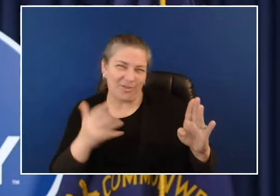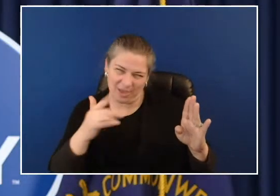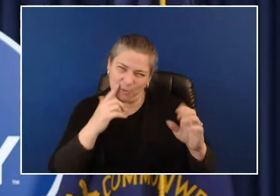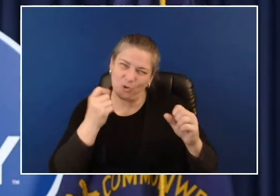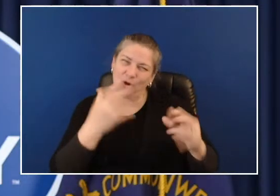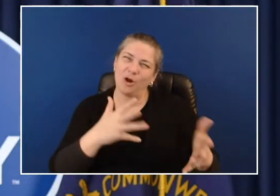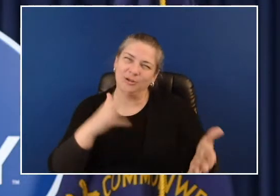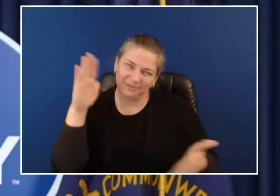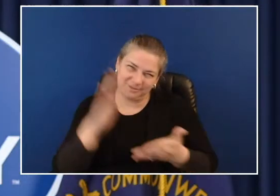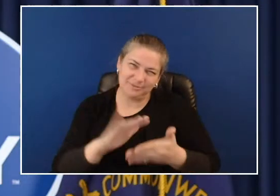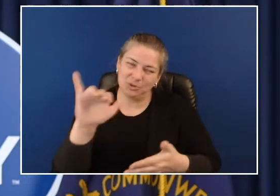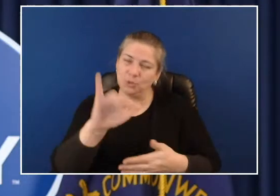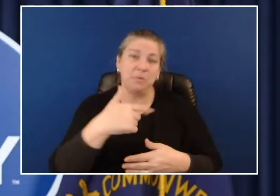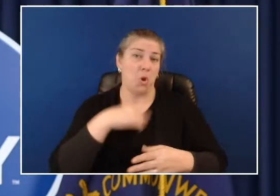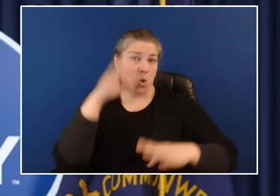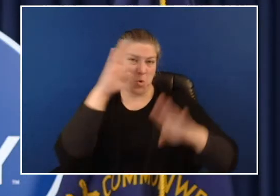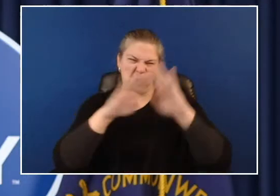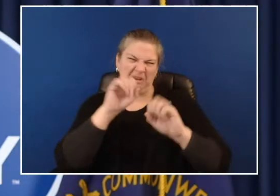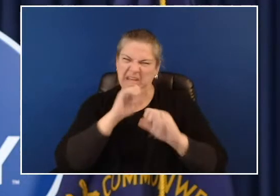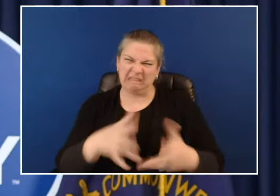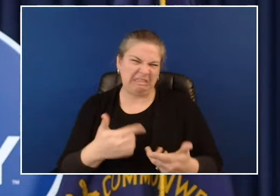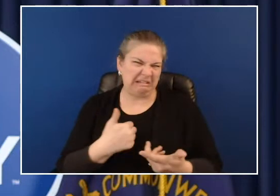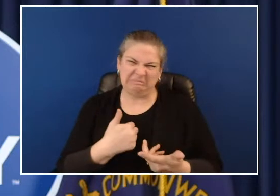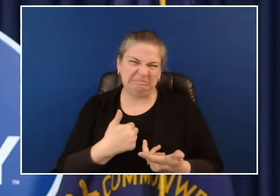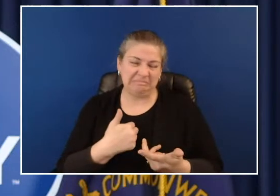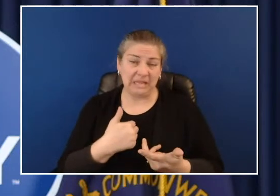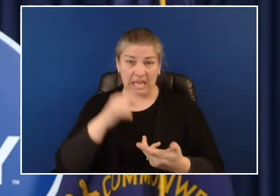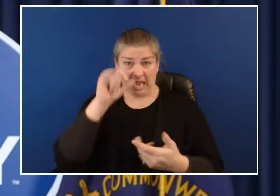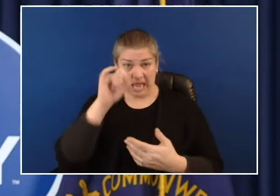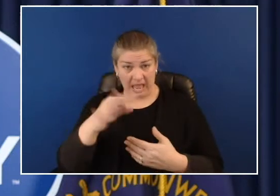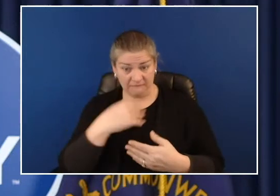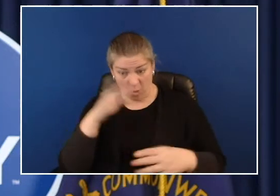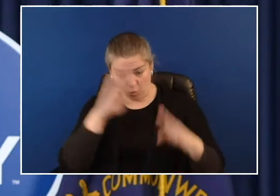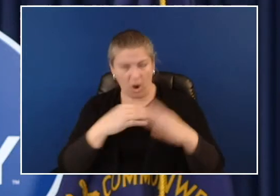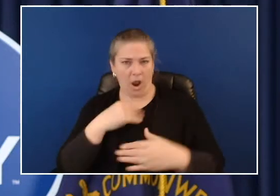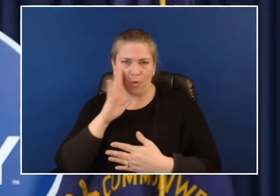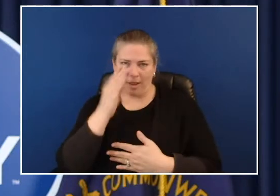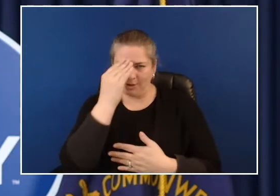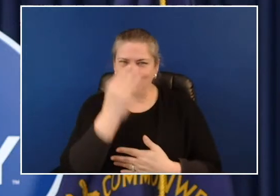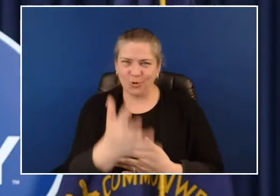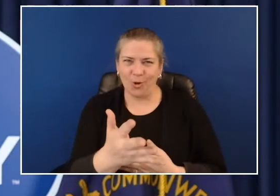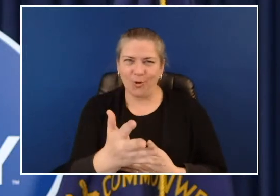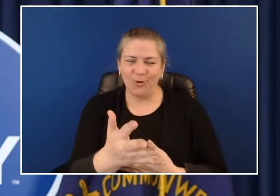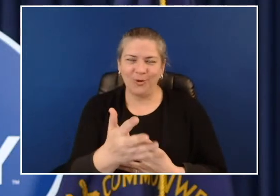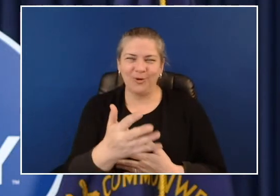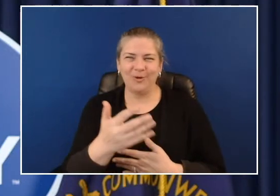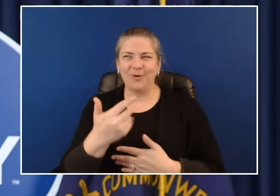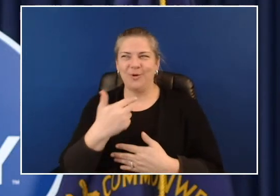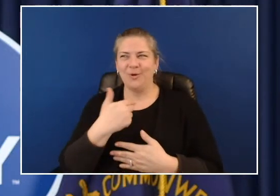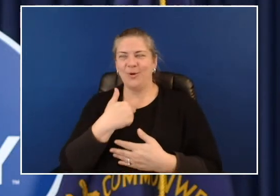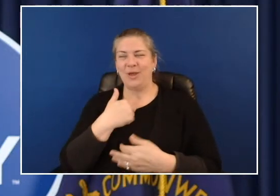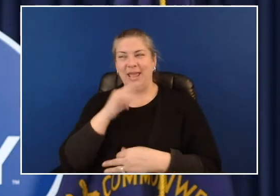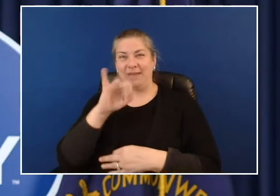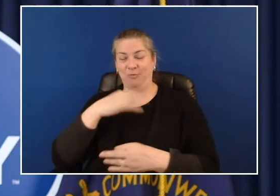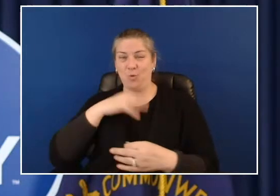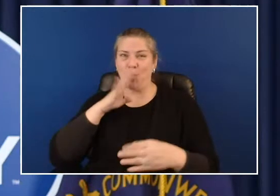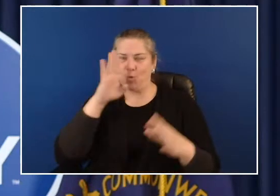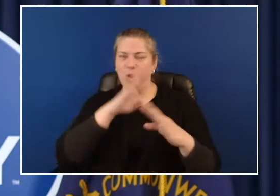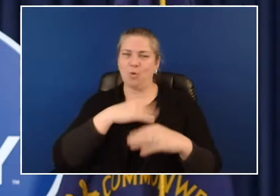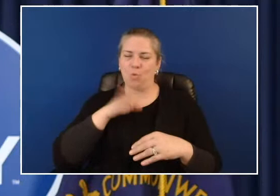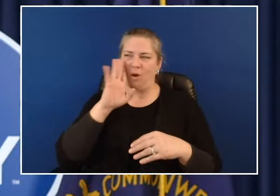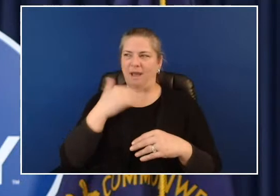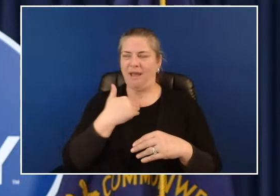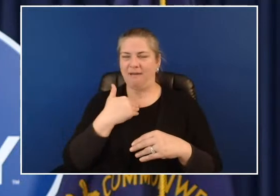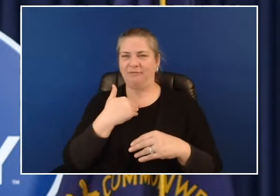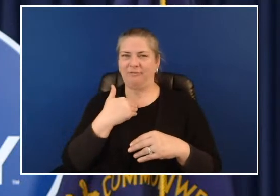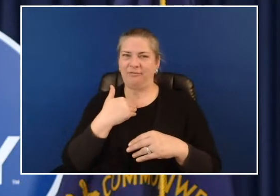not worried. I will tell you when I get worried. That would be when we hit a 2-digit instead of a 4-digit